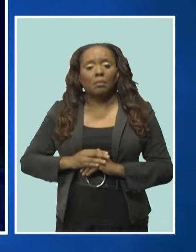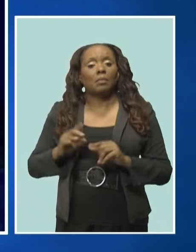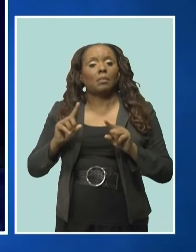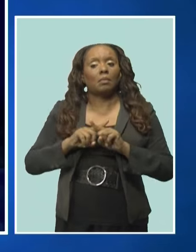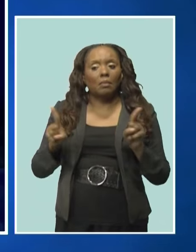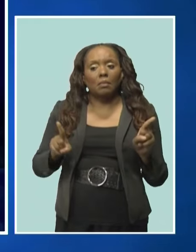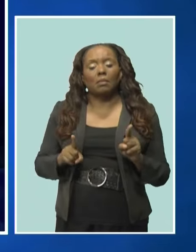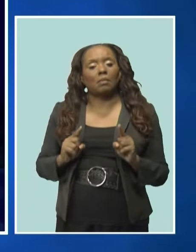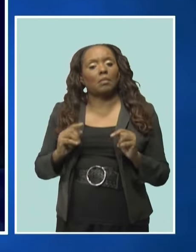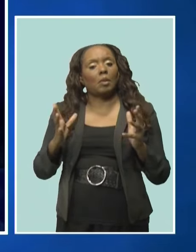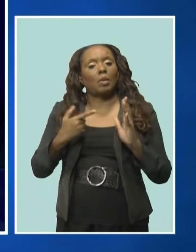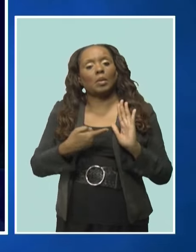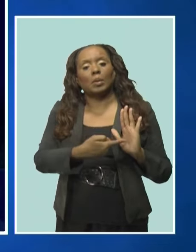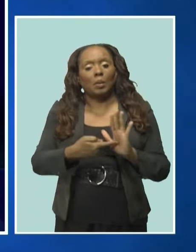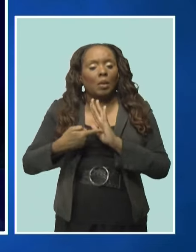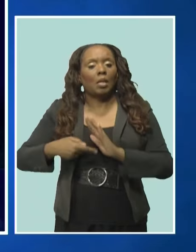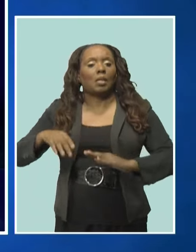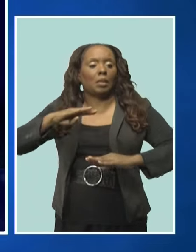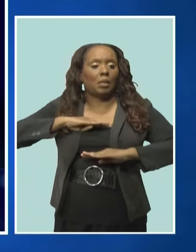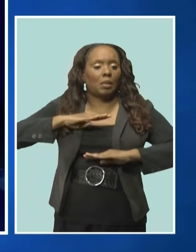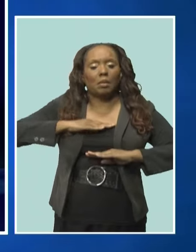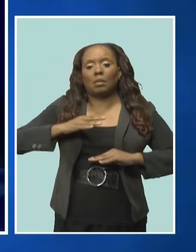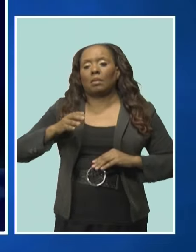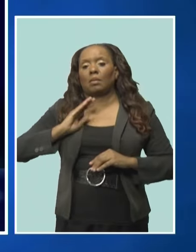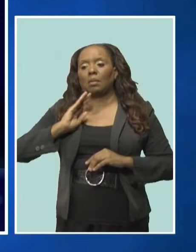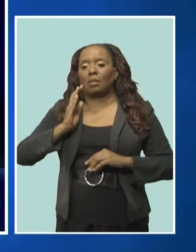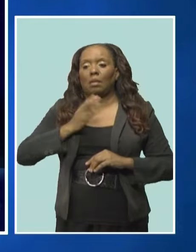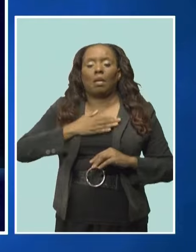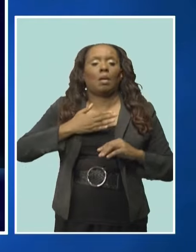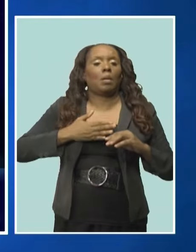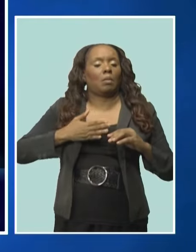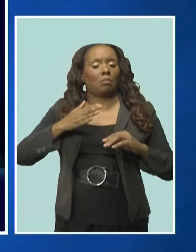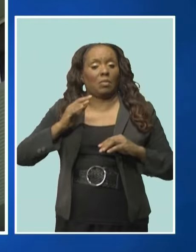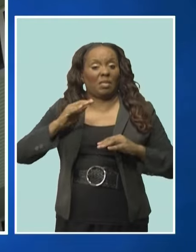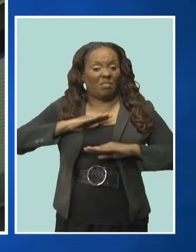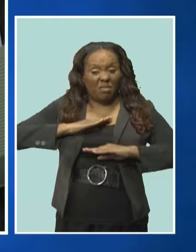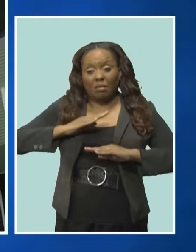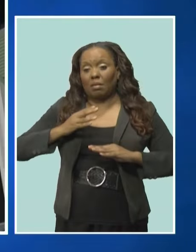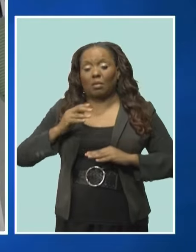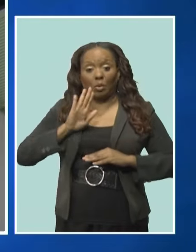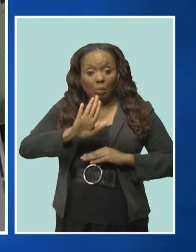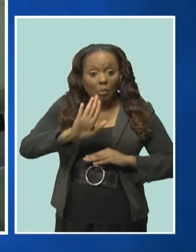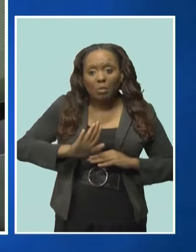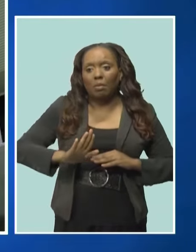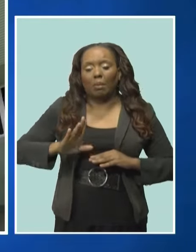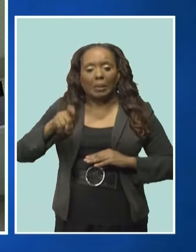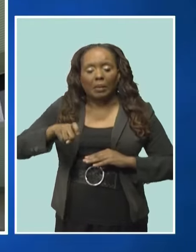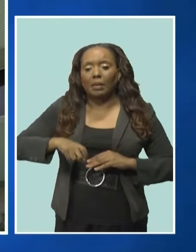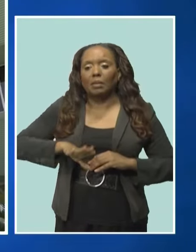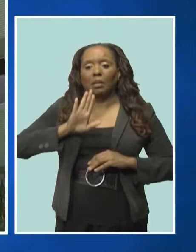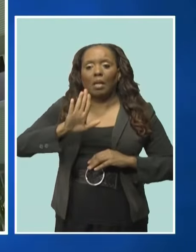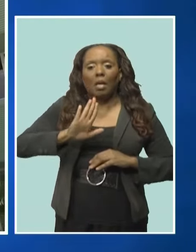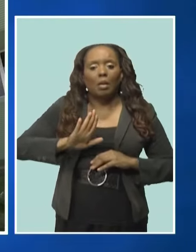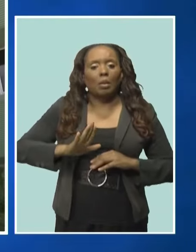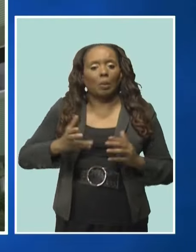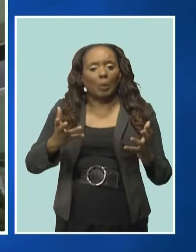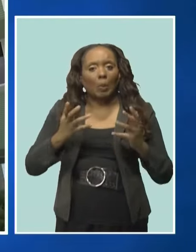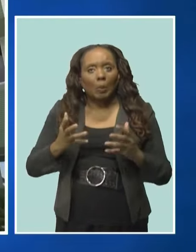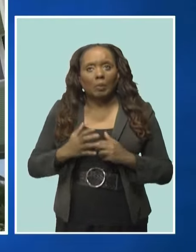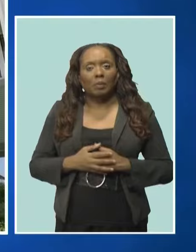reinforcing our commitment to meeting and exceeding our clients' evolving needs. President and Chief Executive Officer of Sagicor General